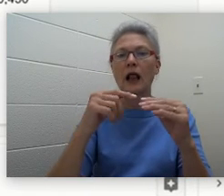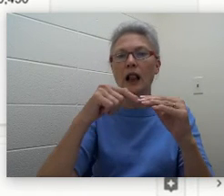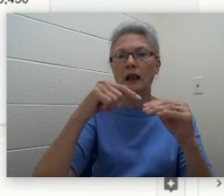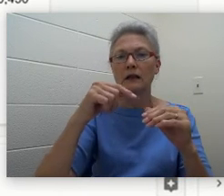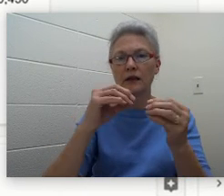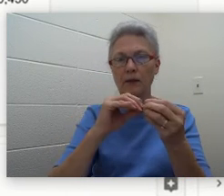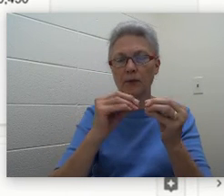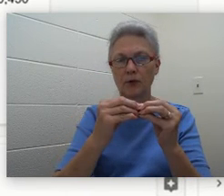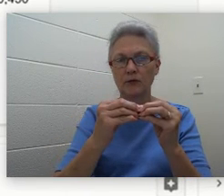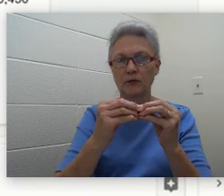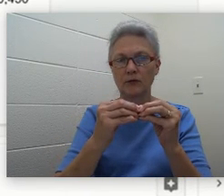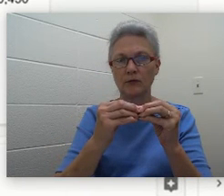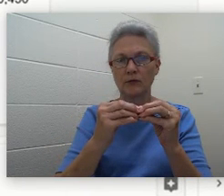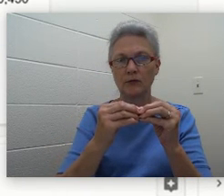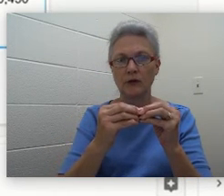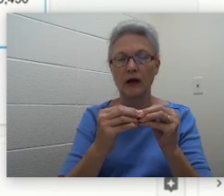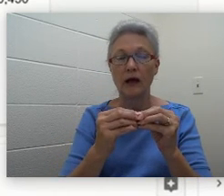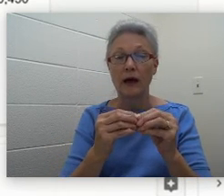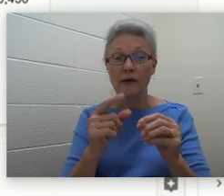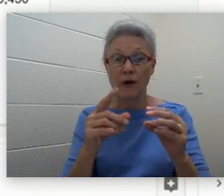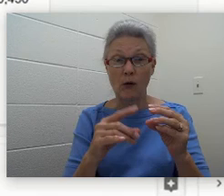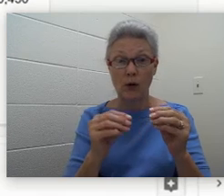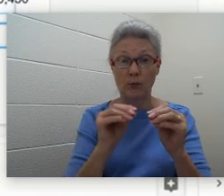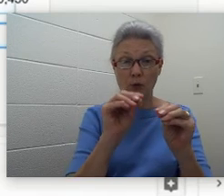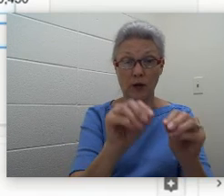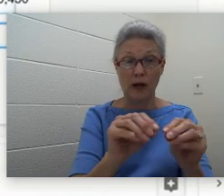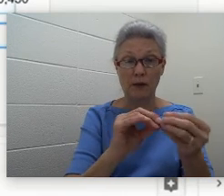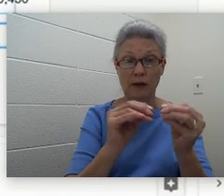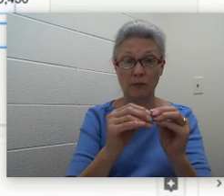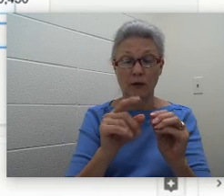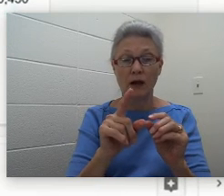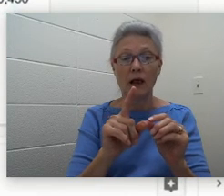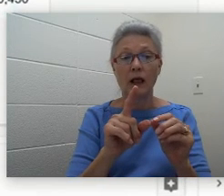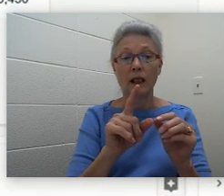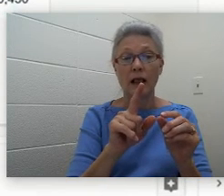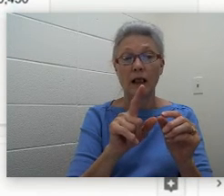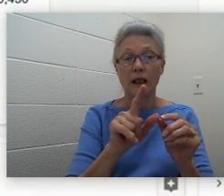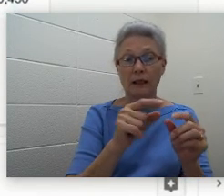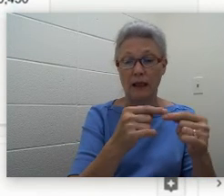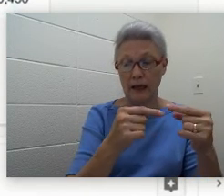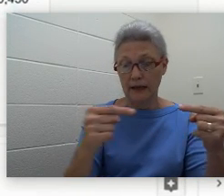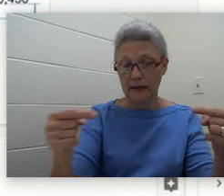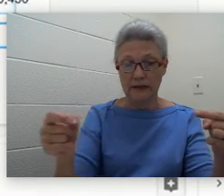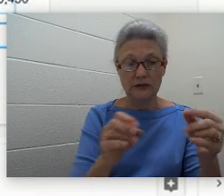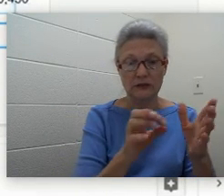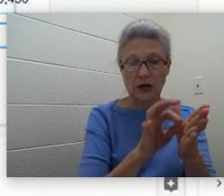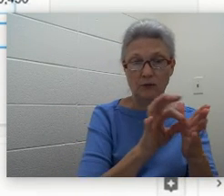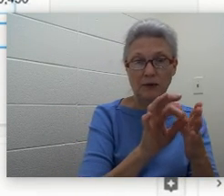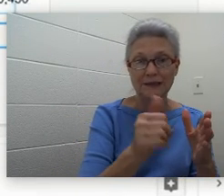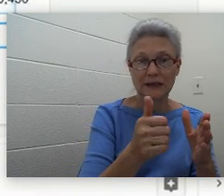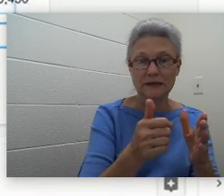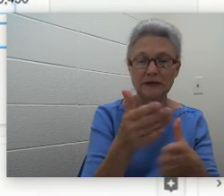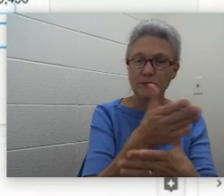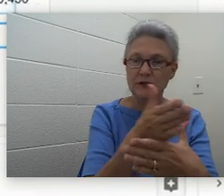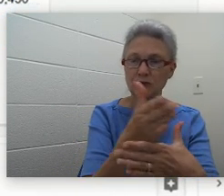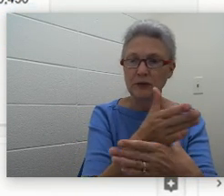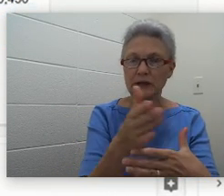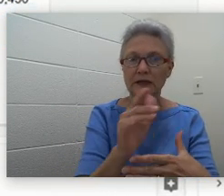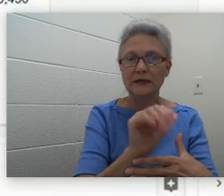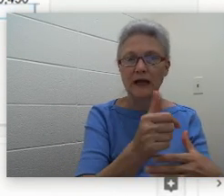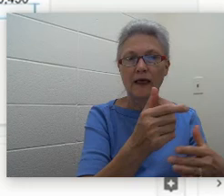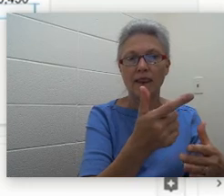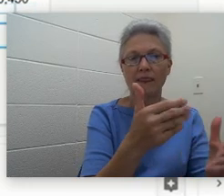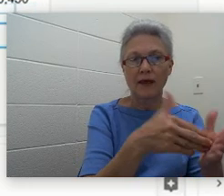I want to place this on my number line, I notice that it's counting by 10, and so I know that's going to be placed between 10,400